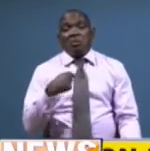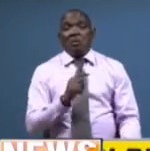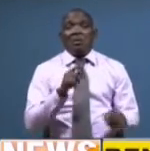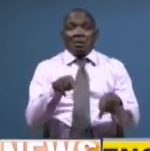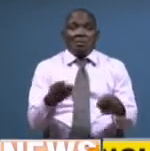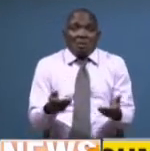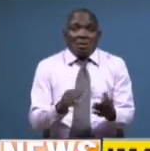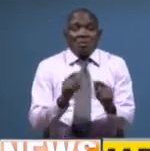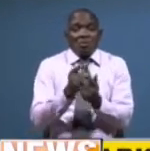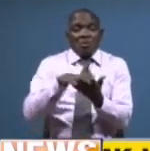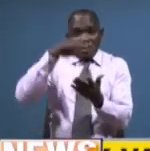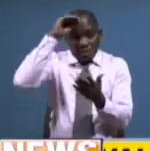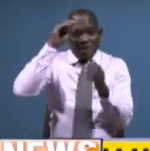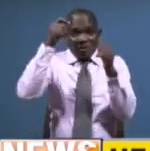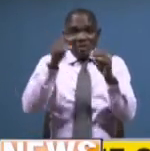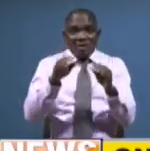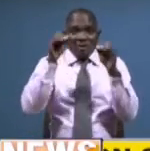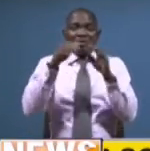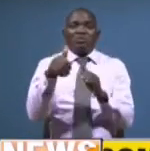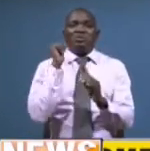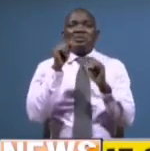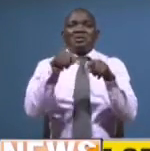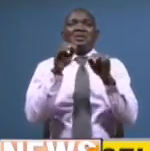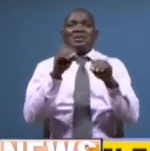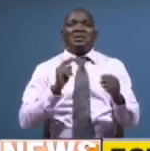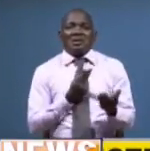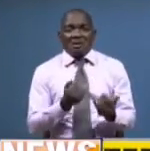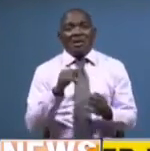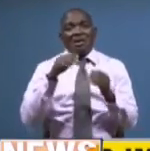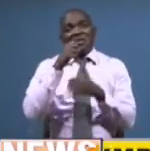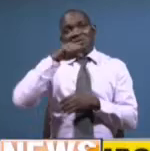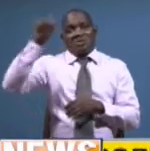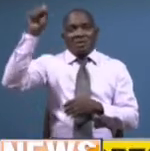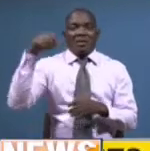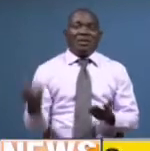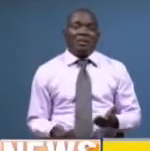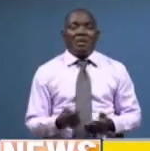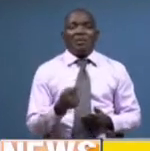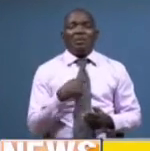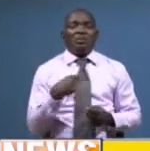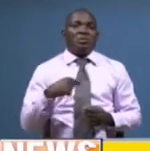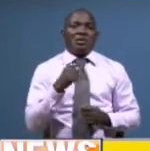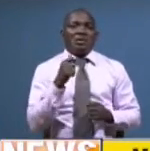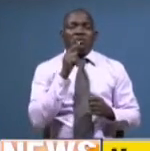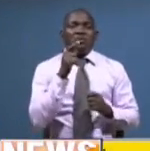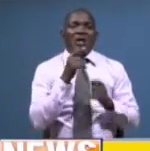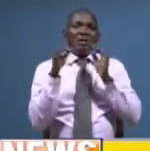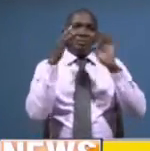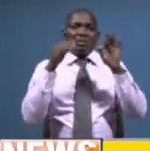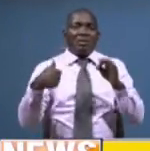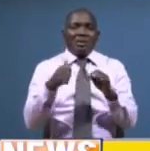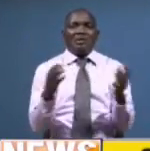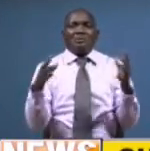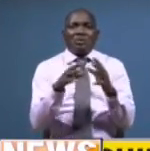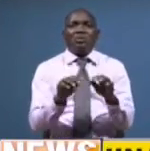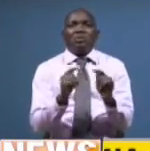learn. And our tutors are all gone for strike. So we are frustrated. So we came together as a student